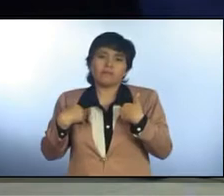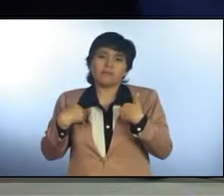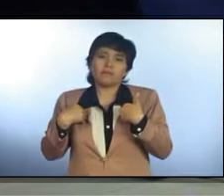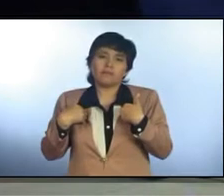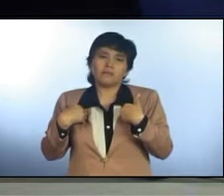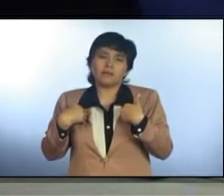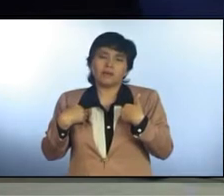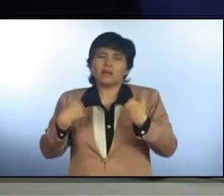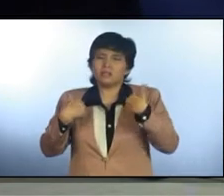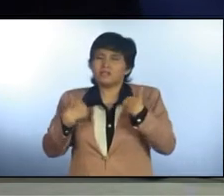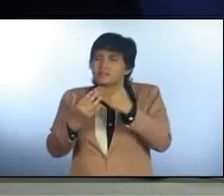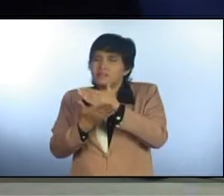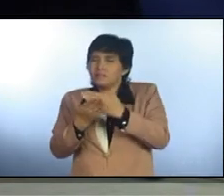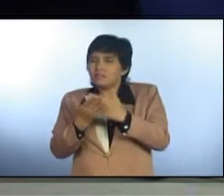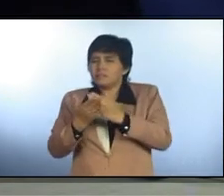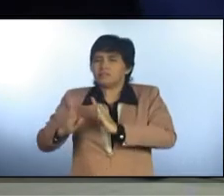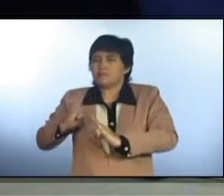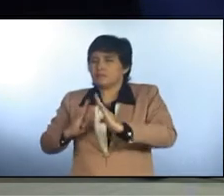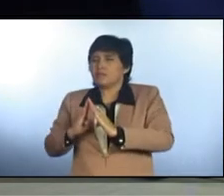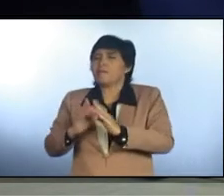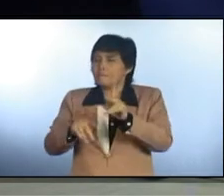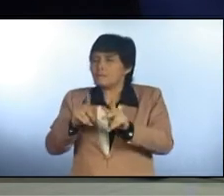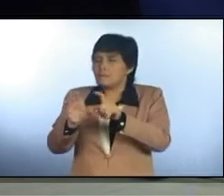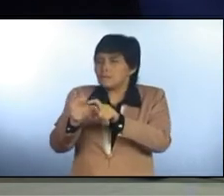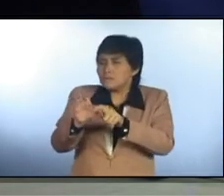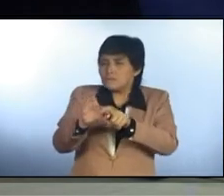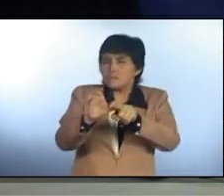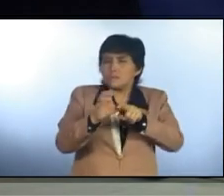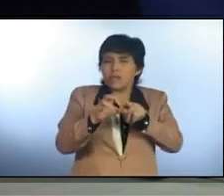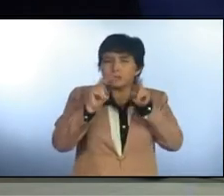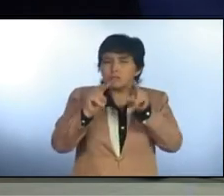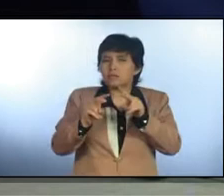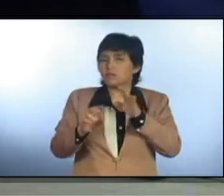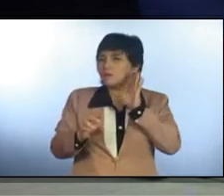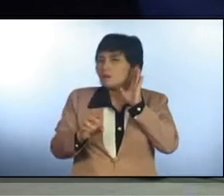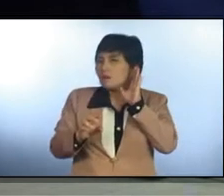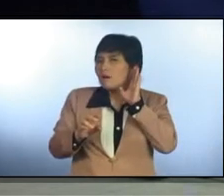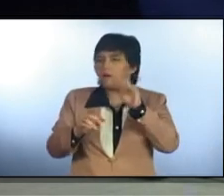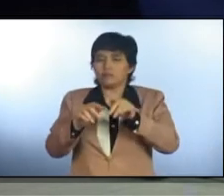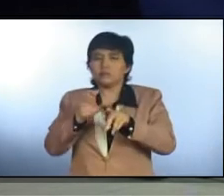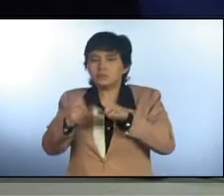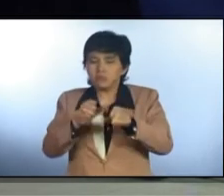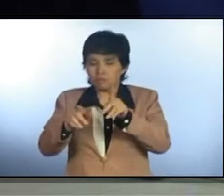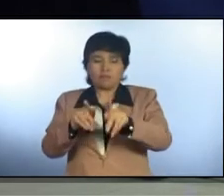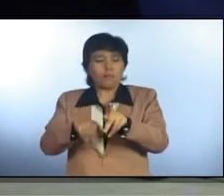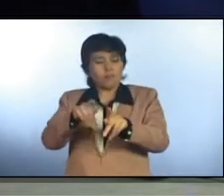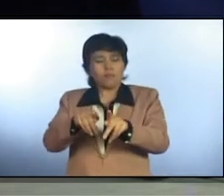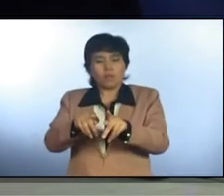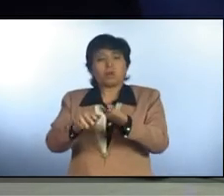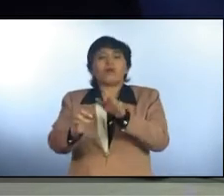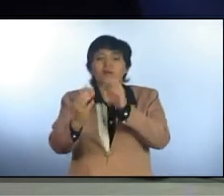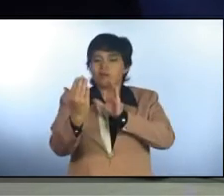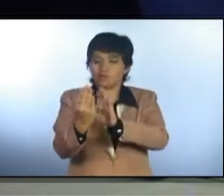kind of charisma that people are attracted to. They have a kind of vibe that people want to approach